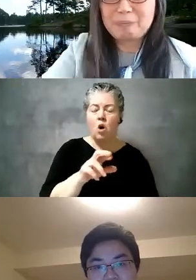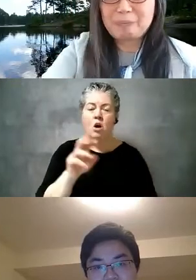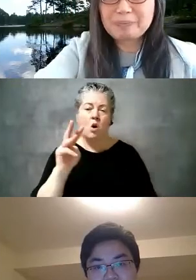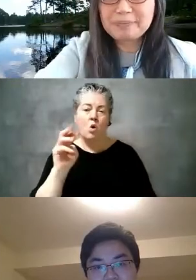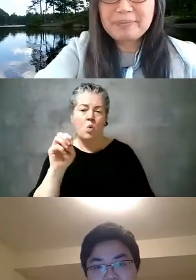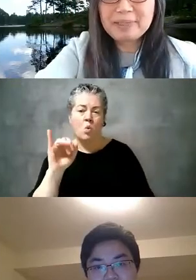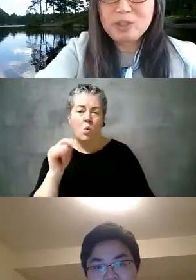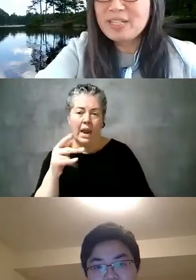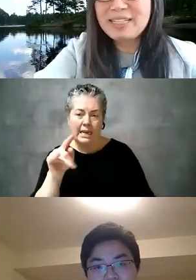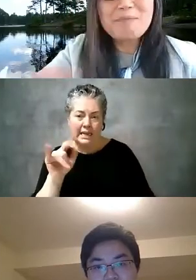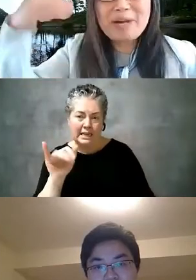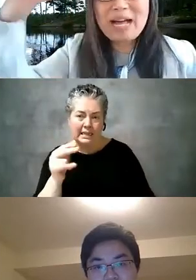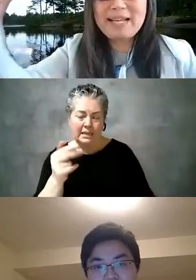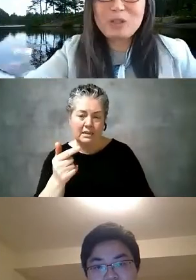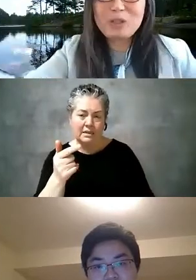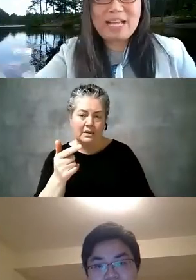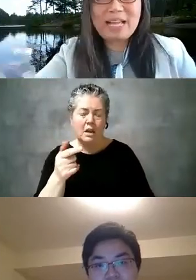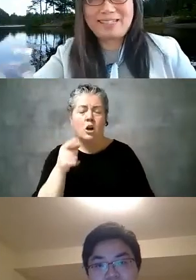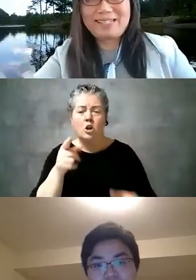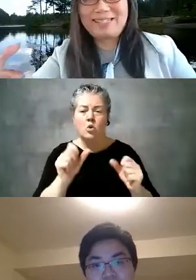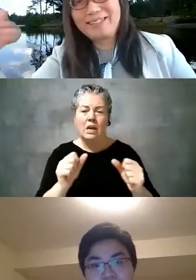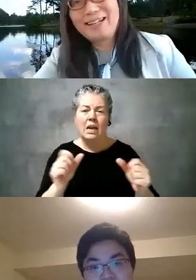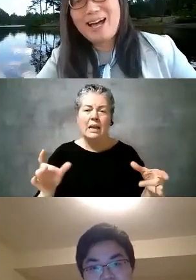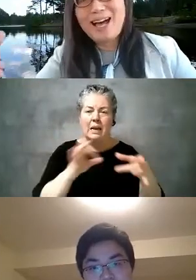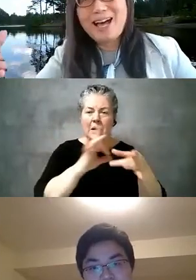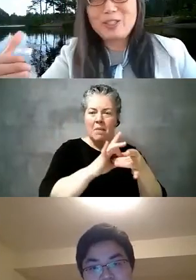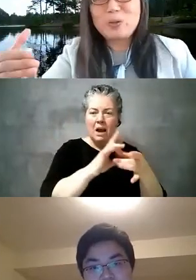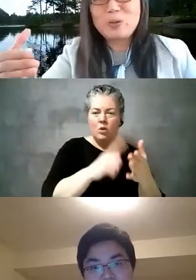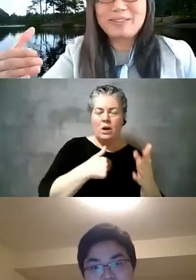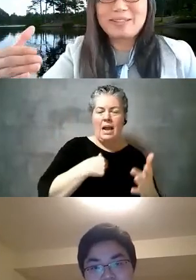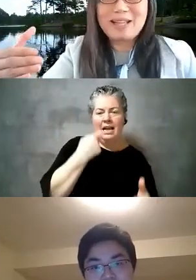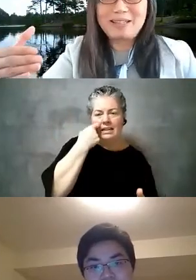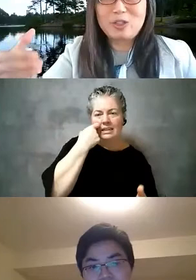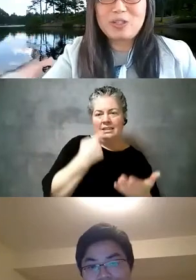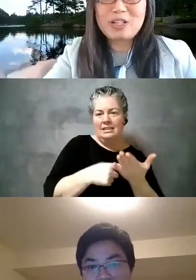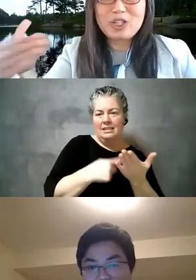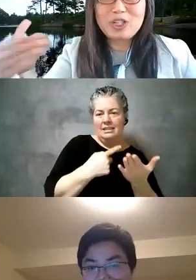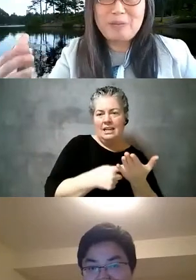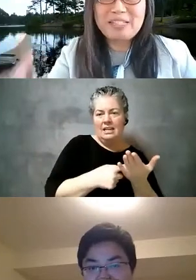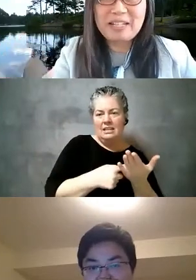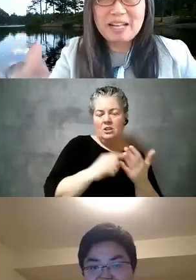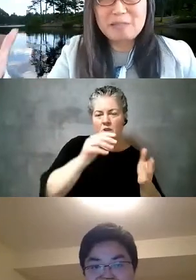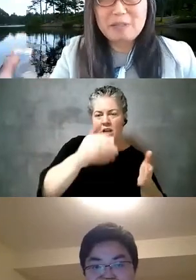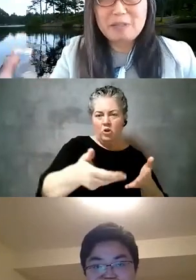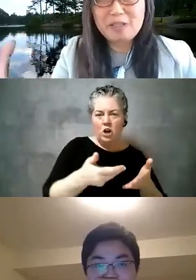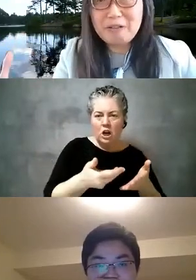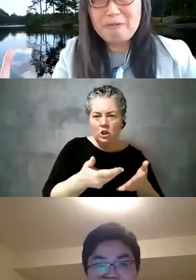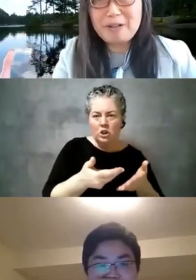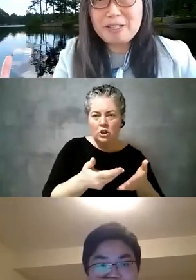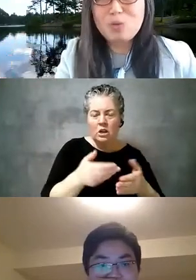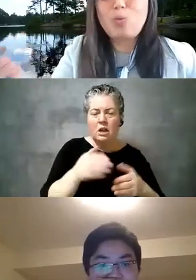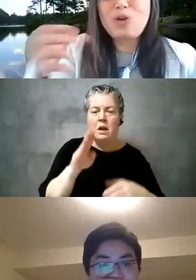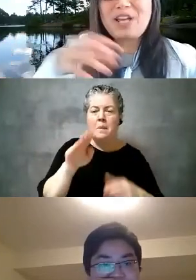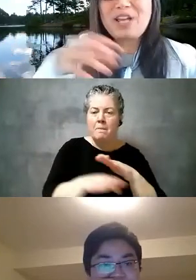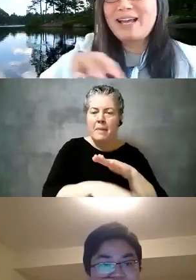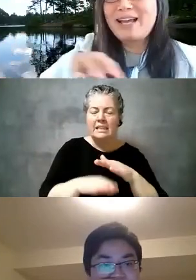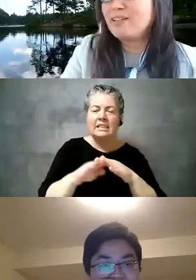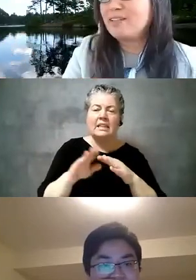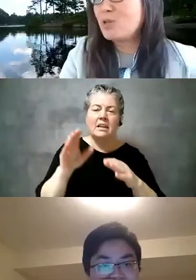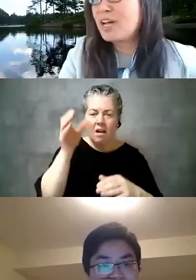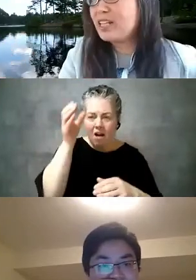earlier, you can combine, what I discussed during introduction to basic concept of causal inference